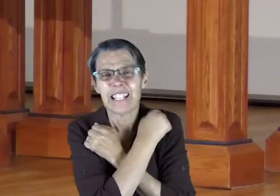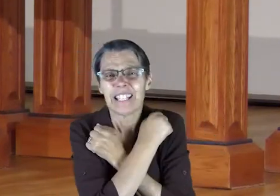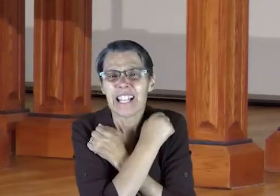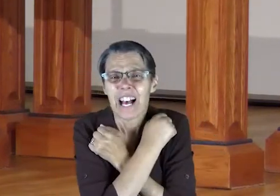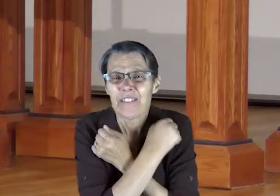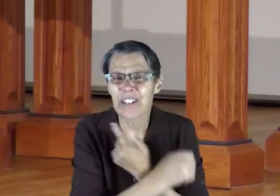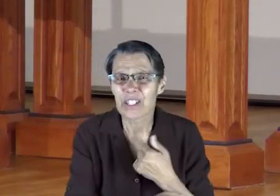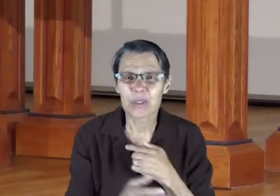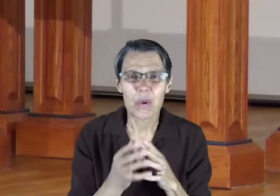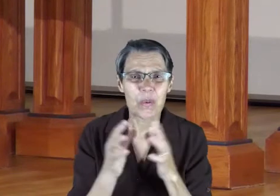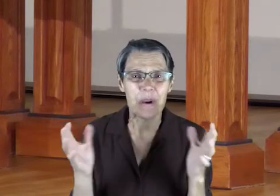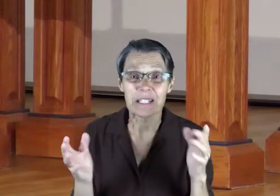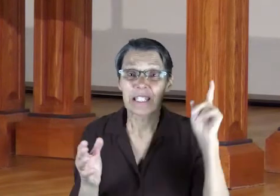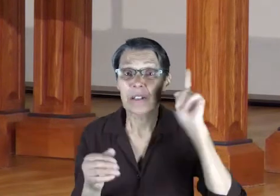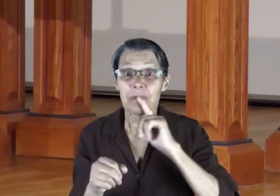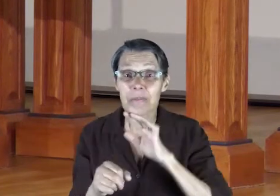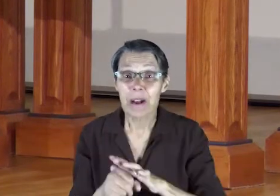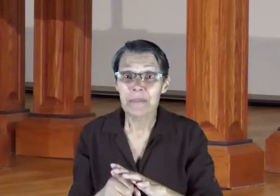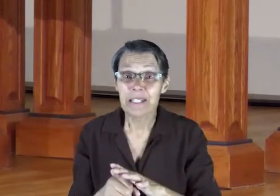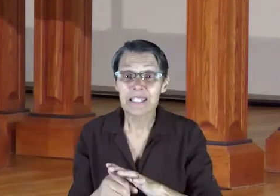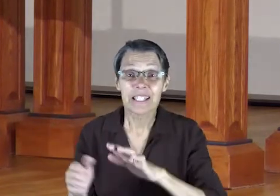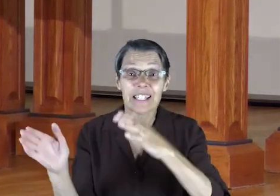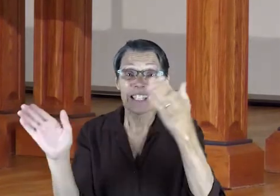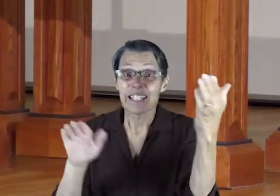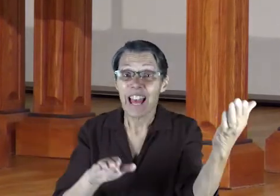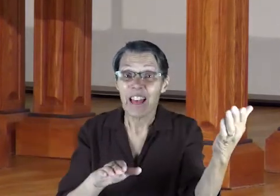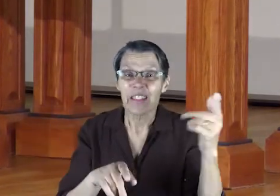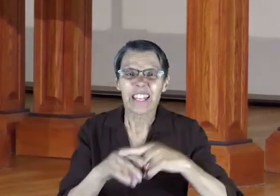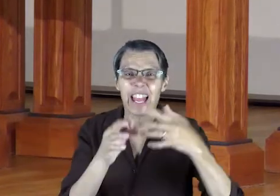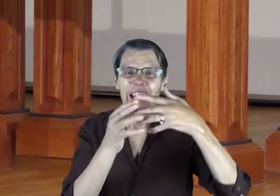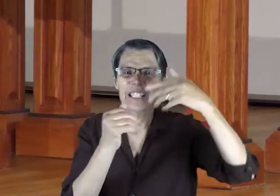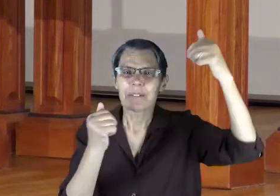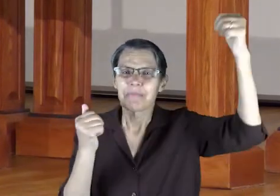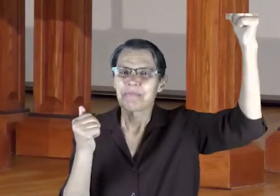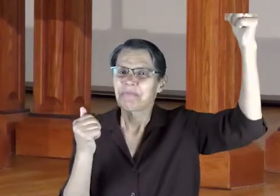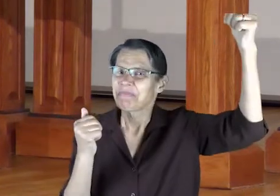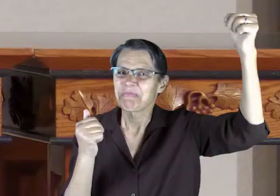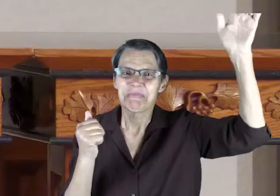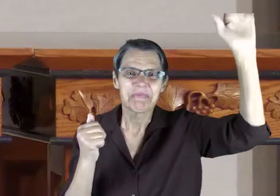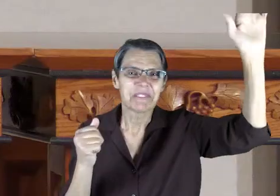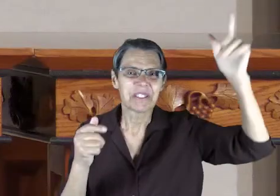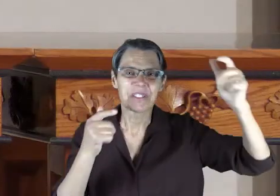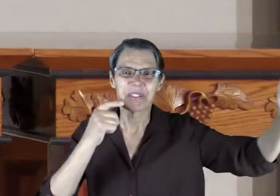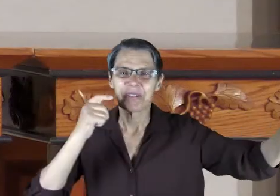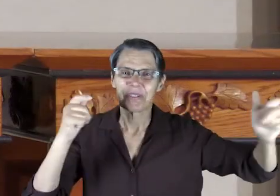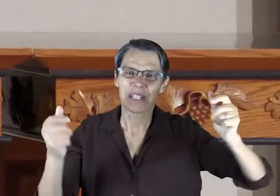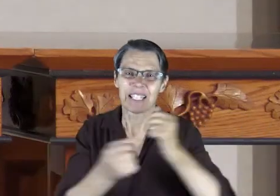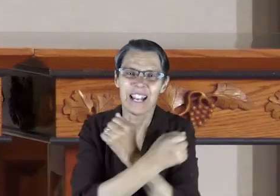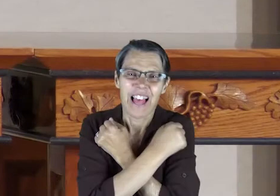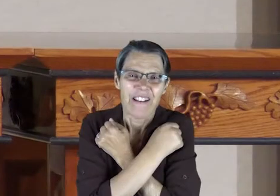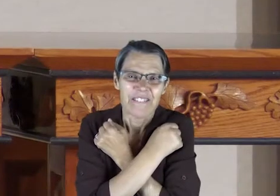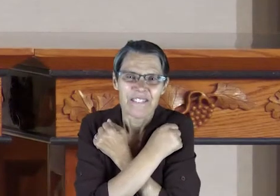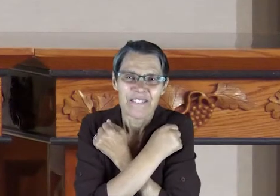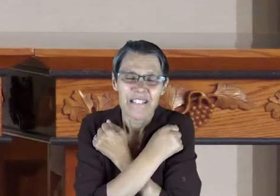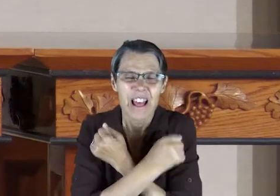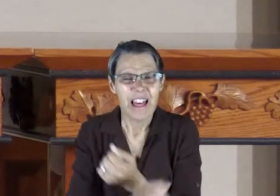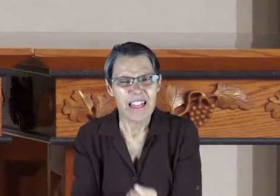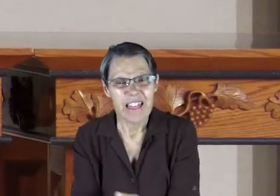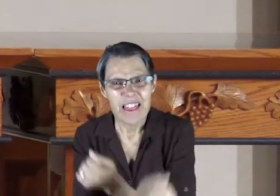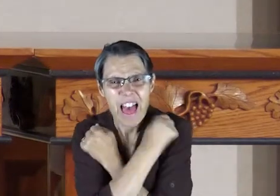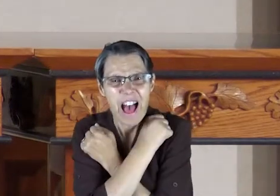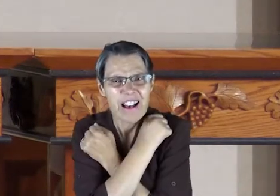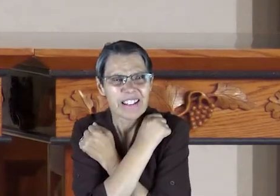that God promised that not even death would separate us from God's great love for